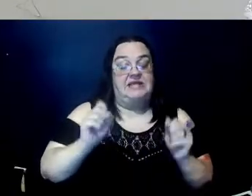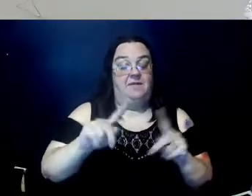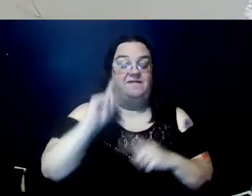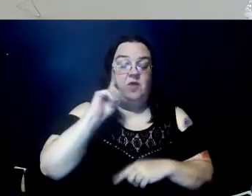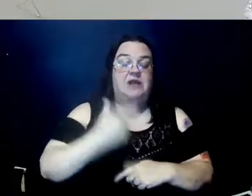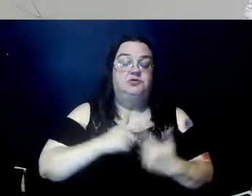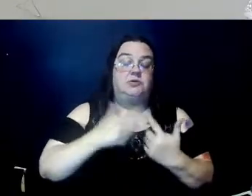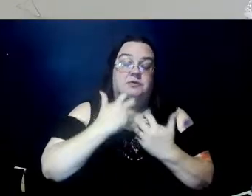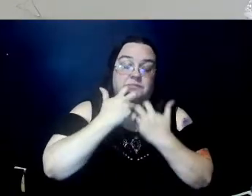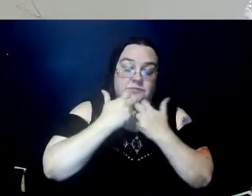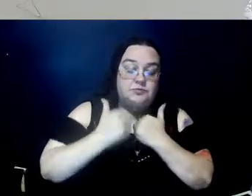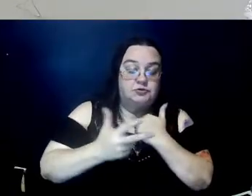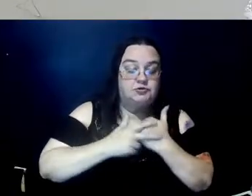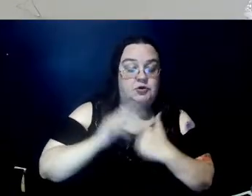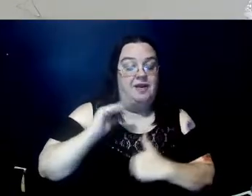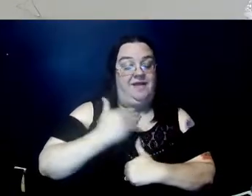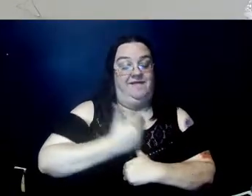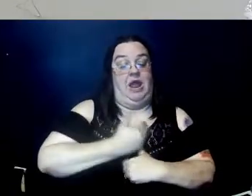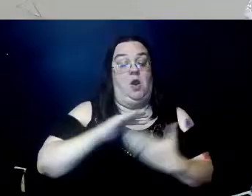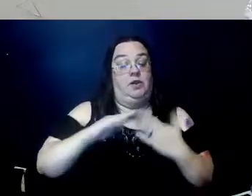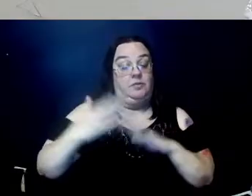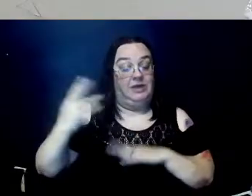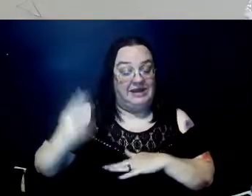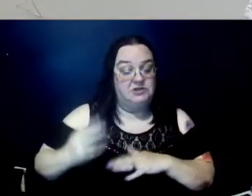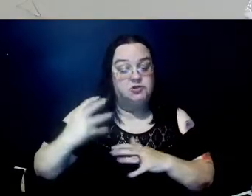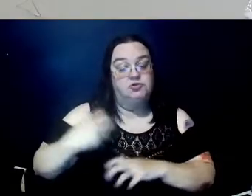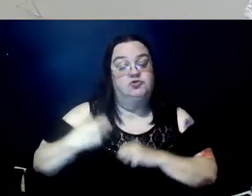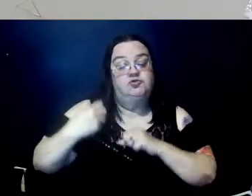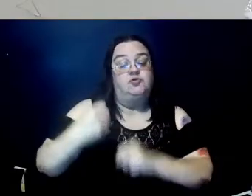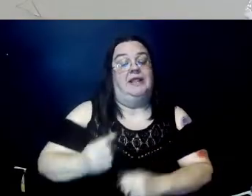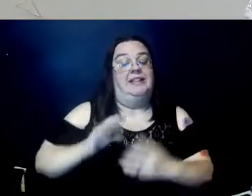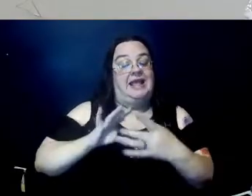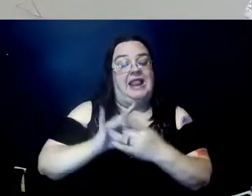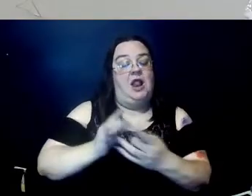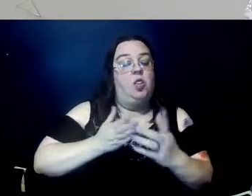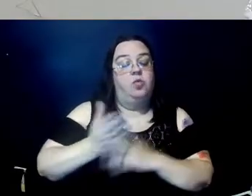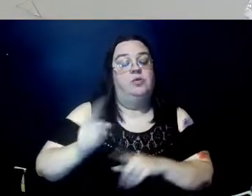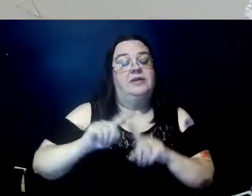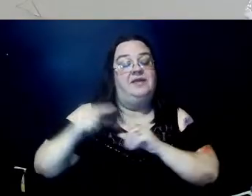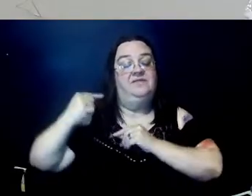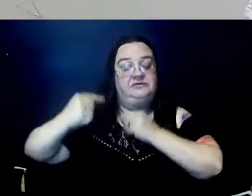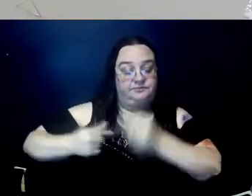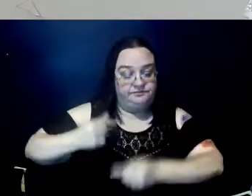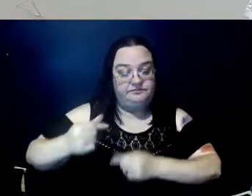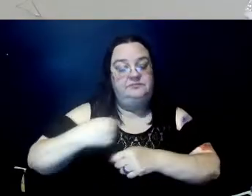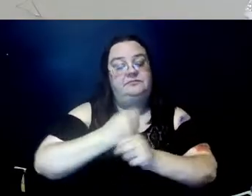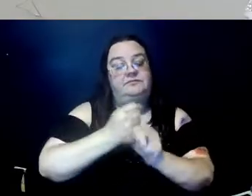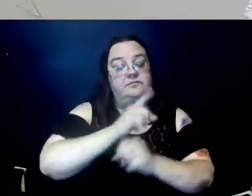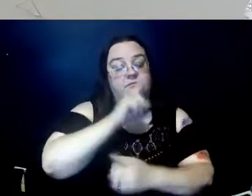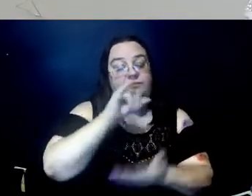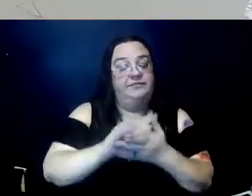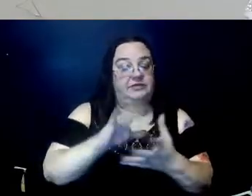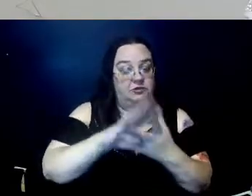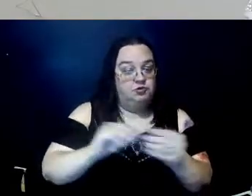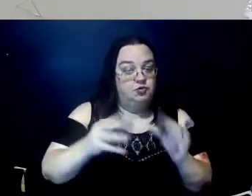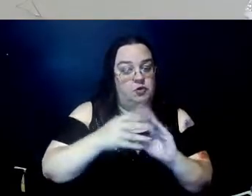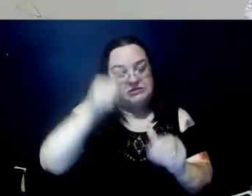history, strengthen connections across generations, and ensure that these stories are remembered for years to come.